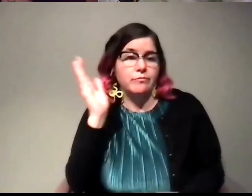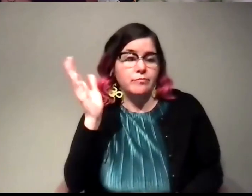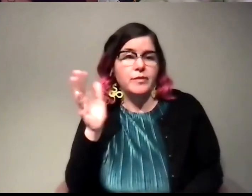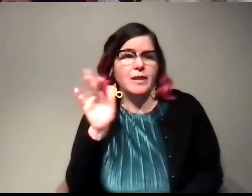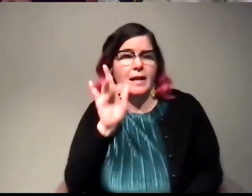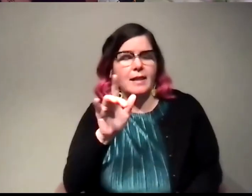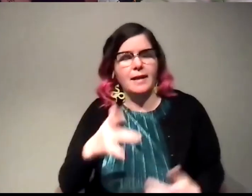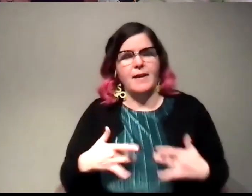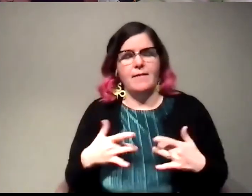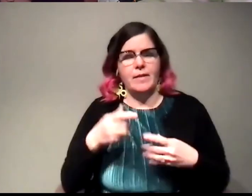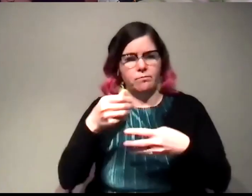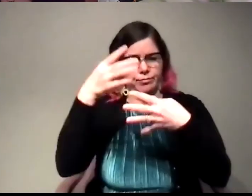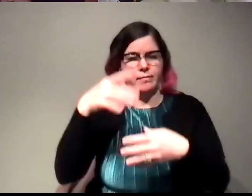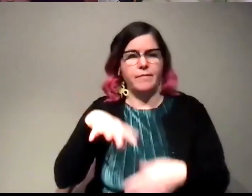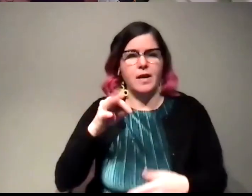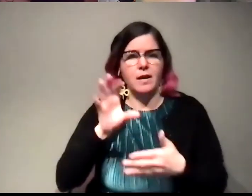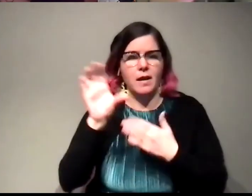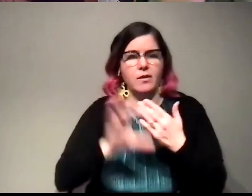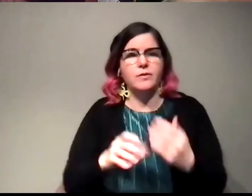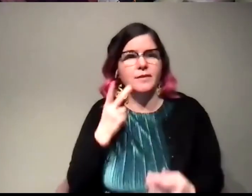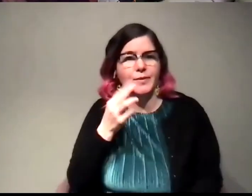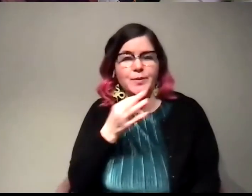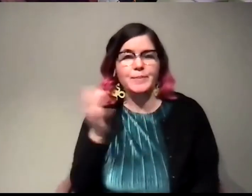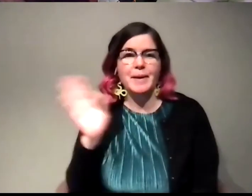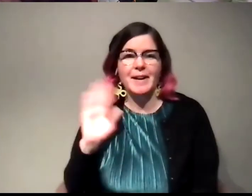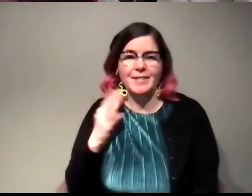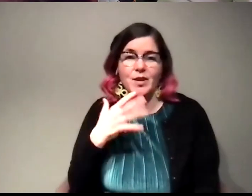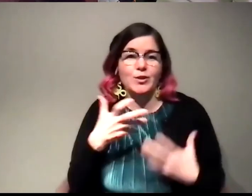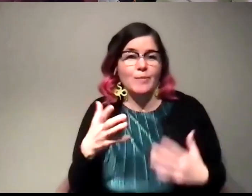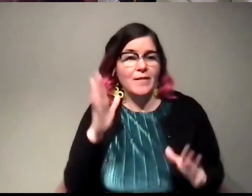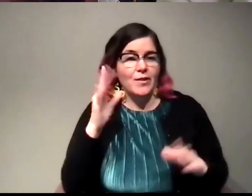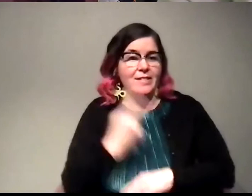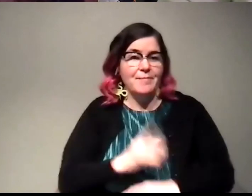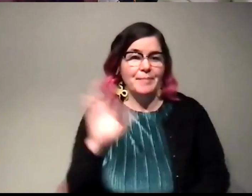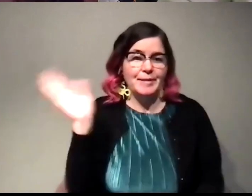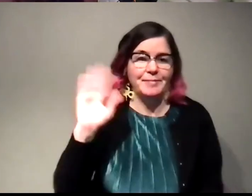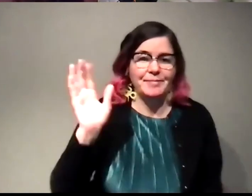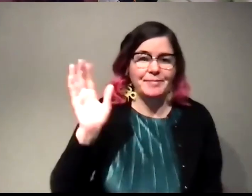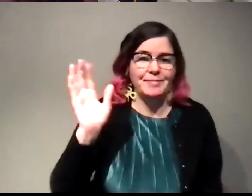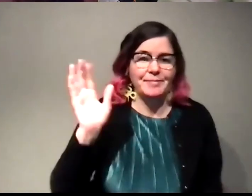tab. Thank you for joining us, and we'll see you soon. Thank you so much. Have a great one. Thank you. Bye.